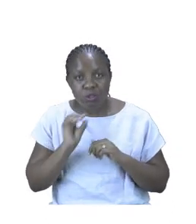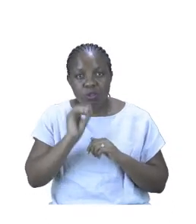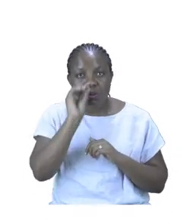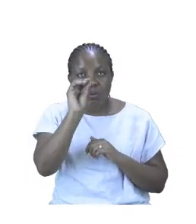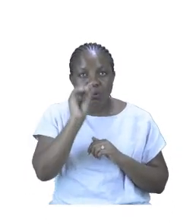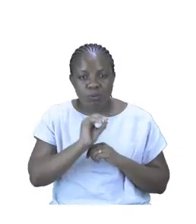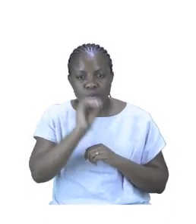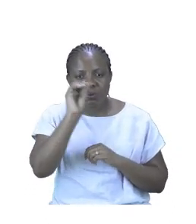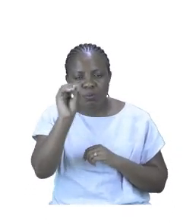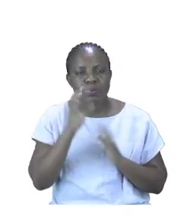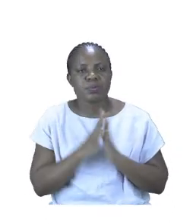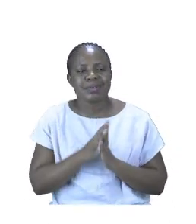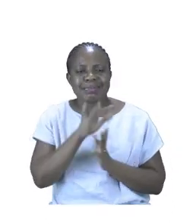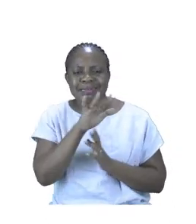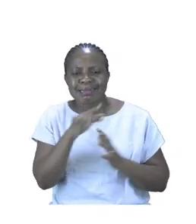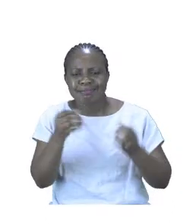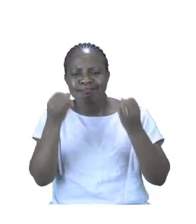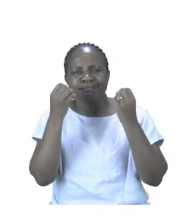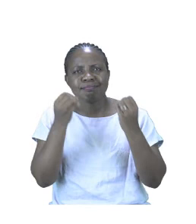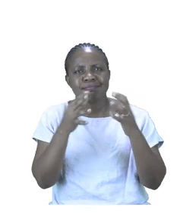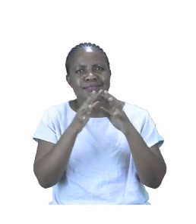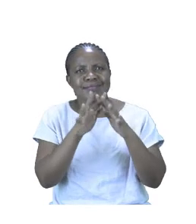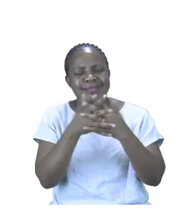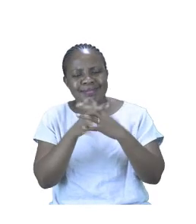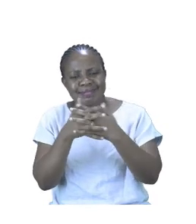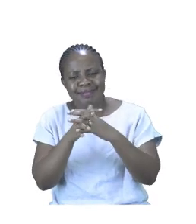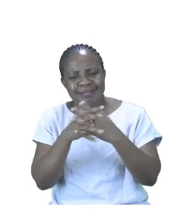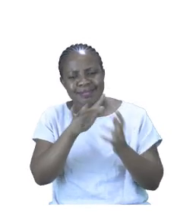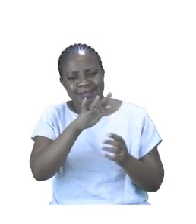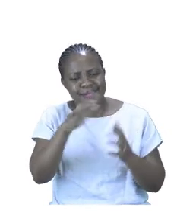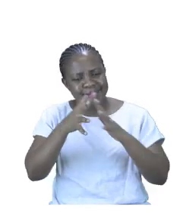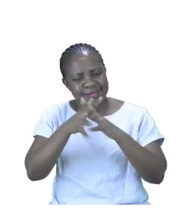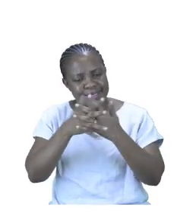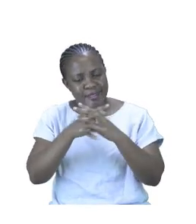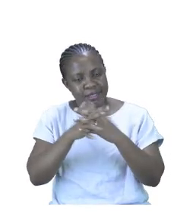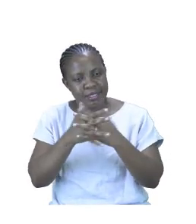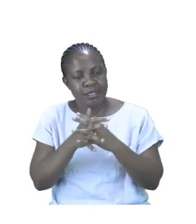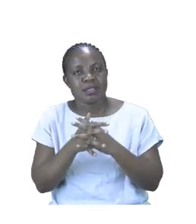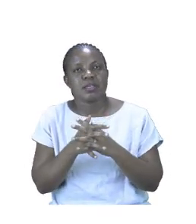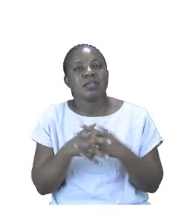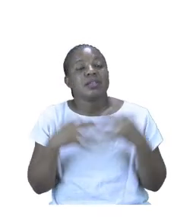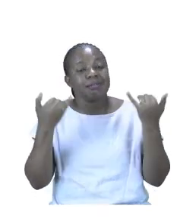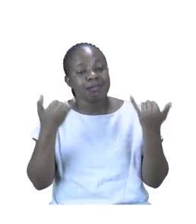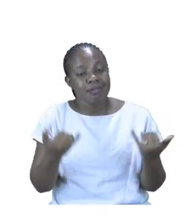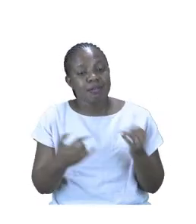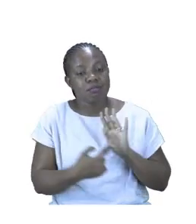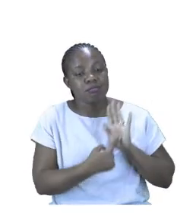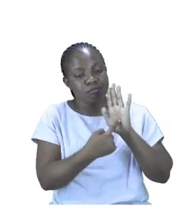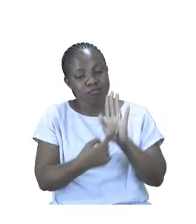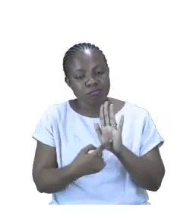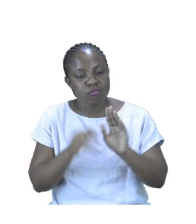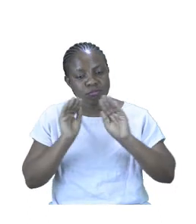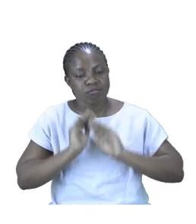of letters that may not make sense, but I'm going to teach you how to find your words. Let's